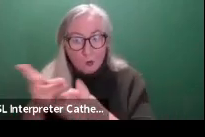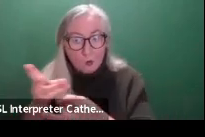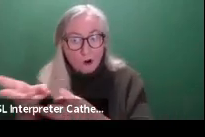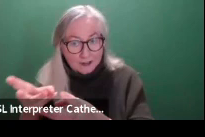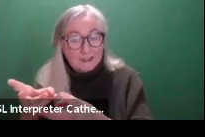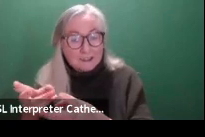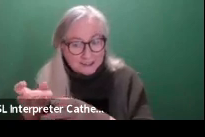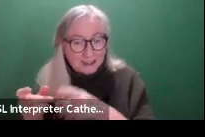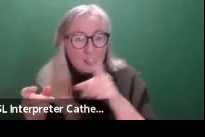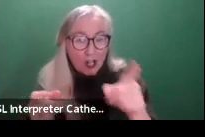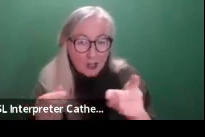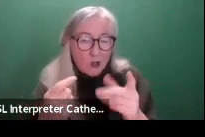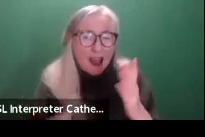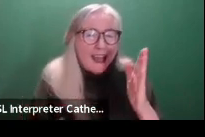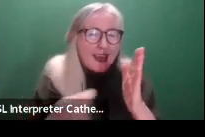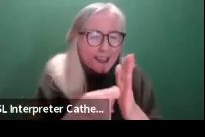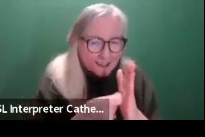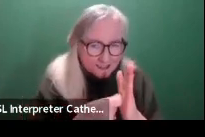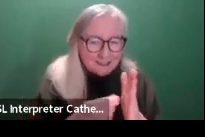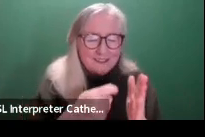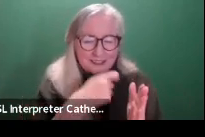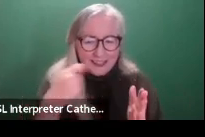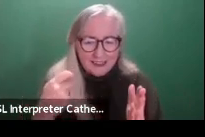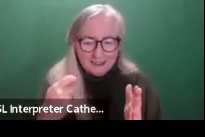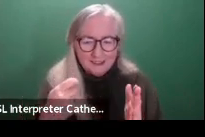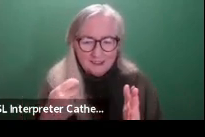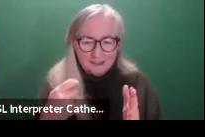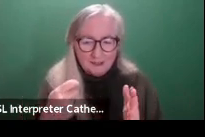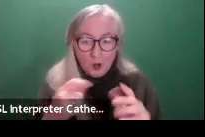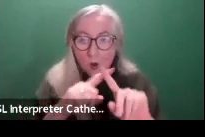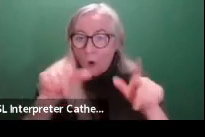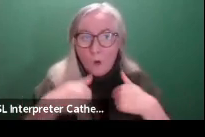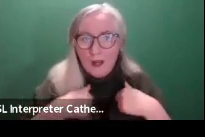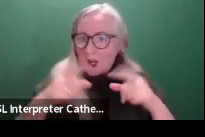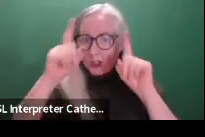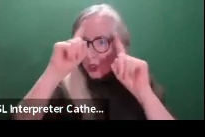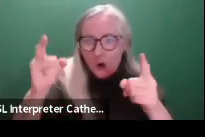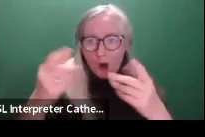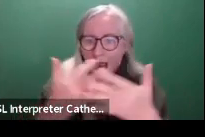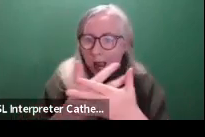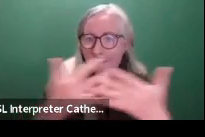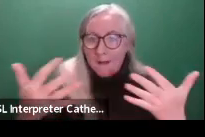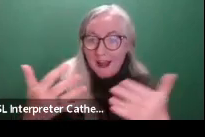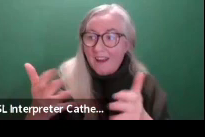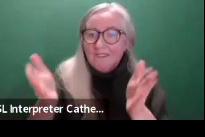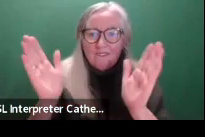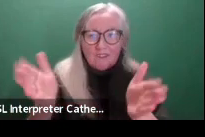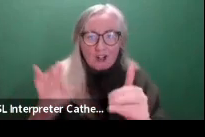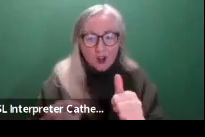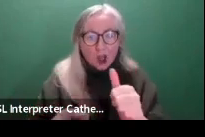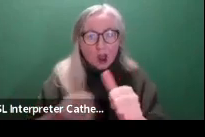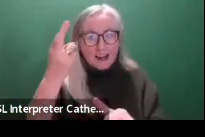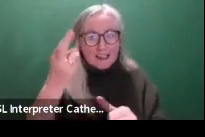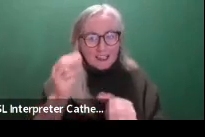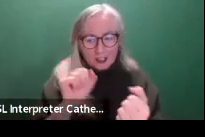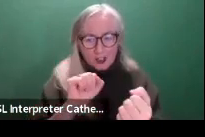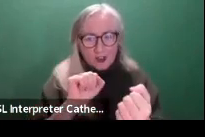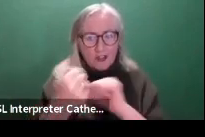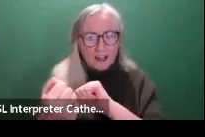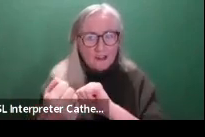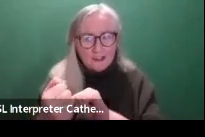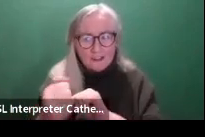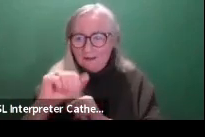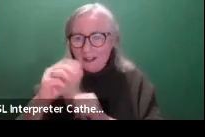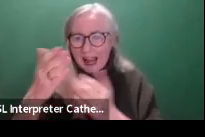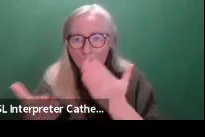just caveat that by saying, we don't know how many have already changed their working practices.